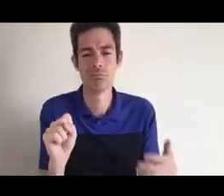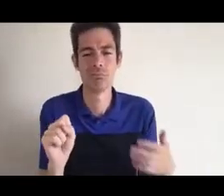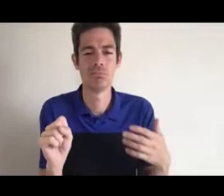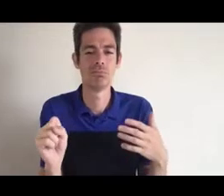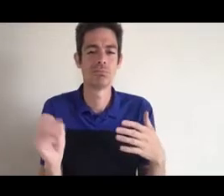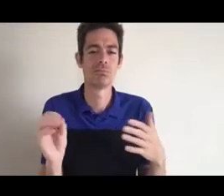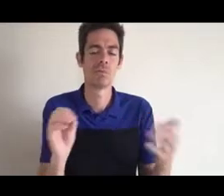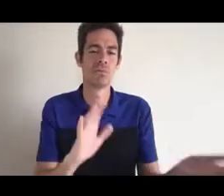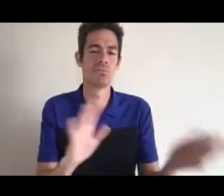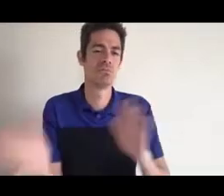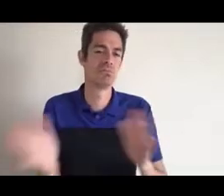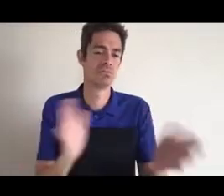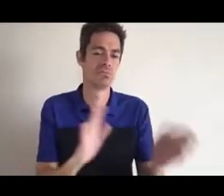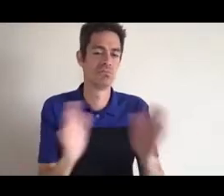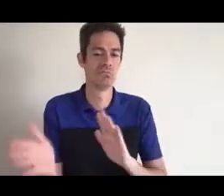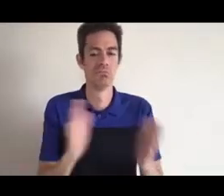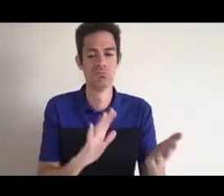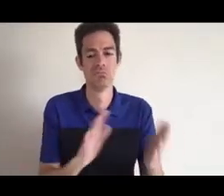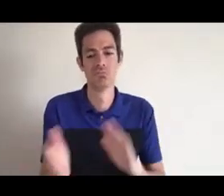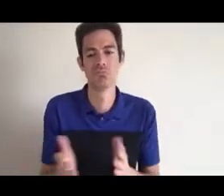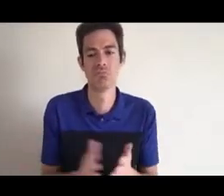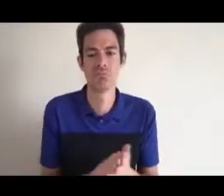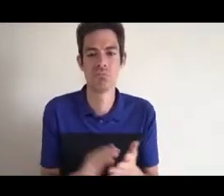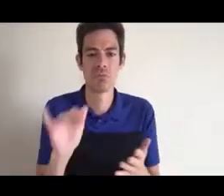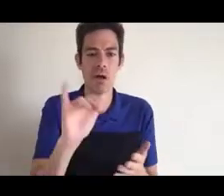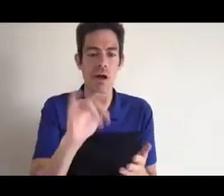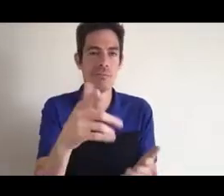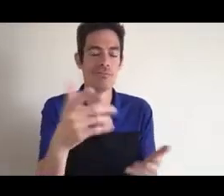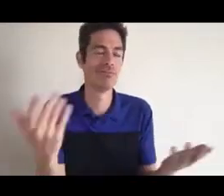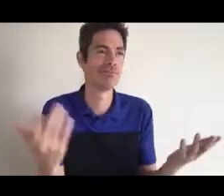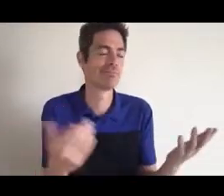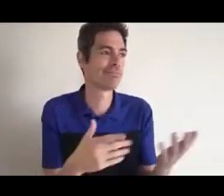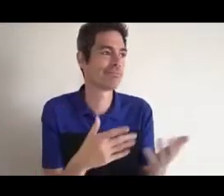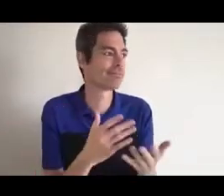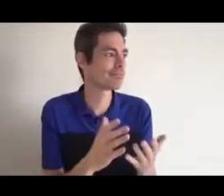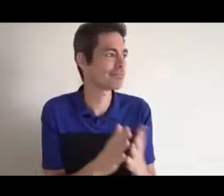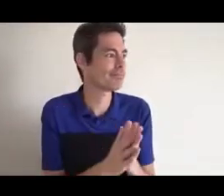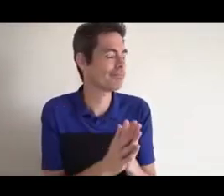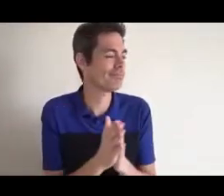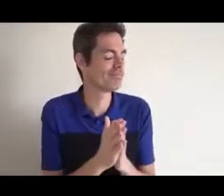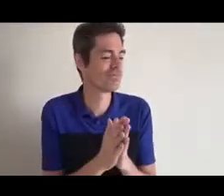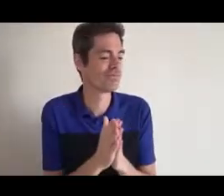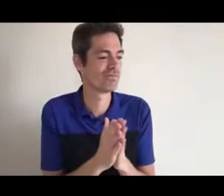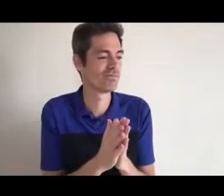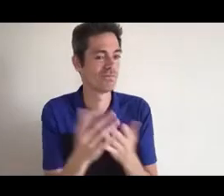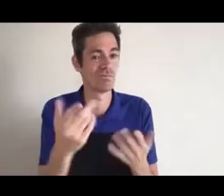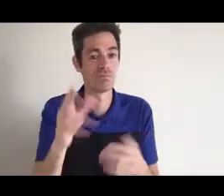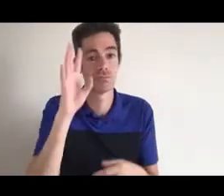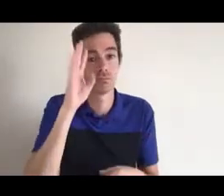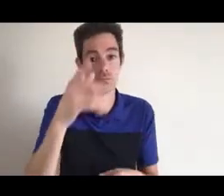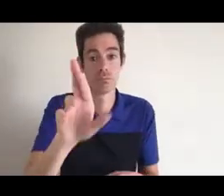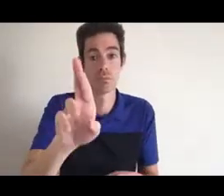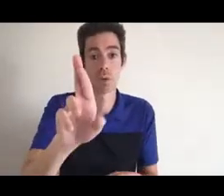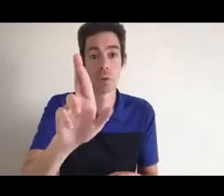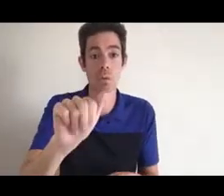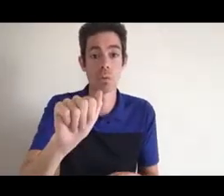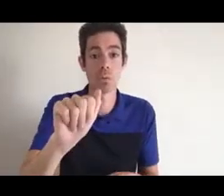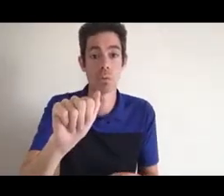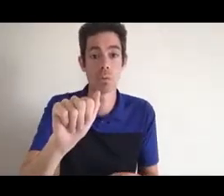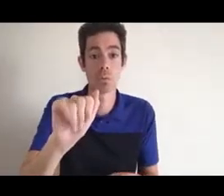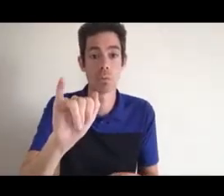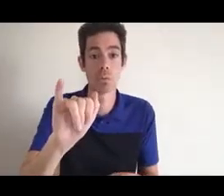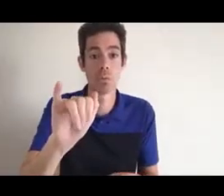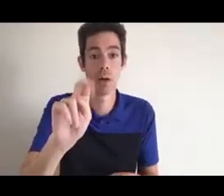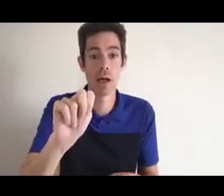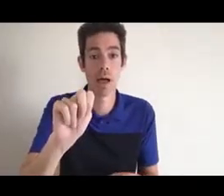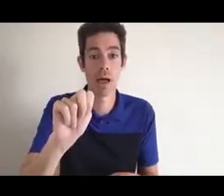I don't care. I can just fingerspell them. So you can use one or the other. So in